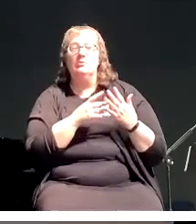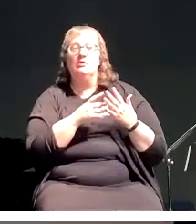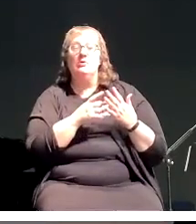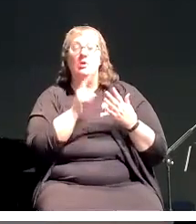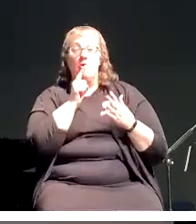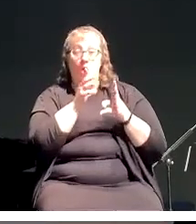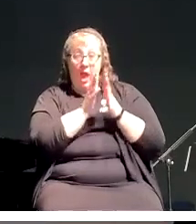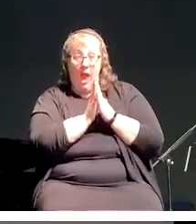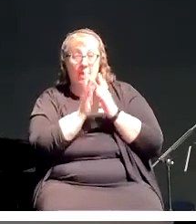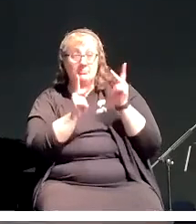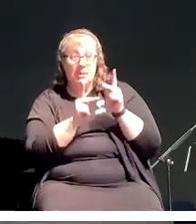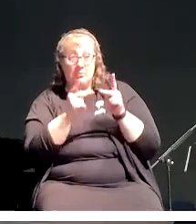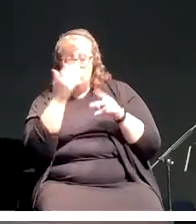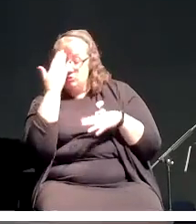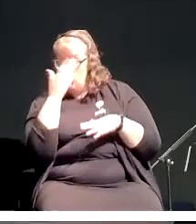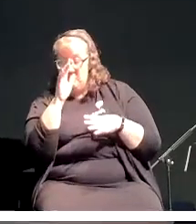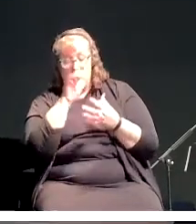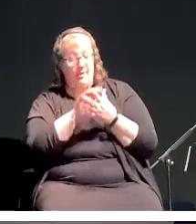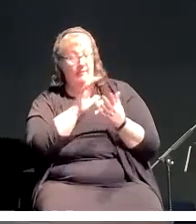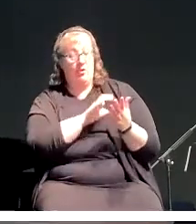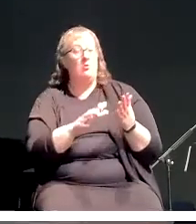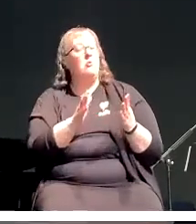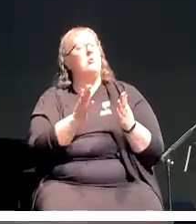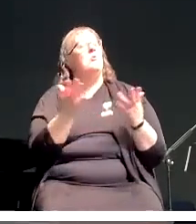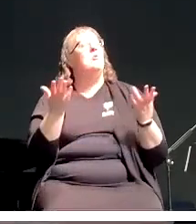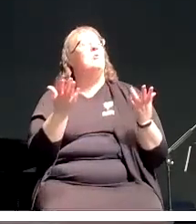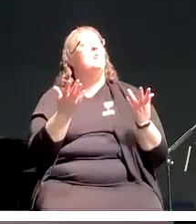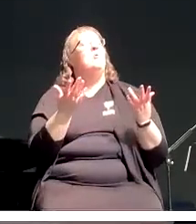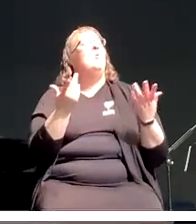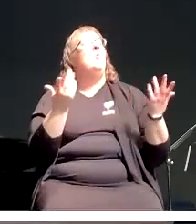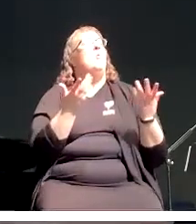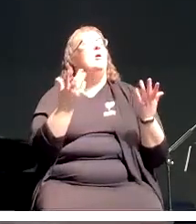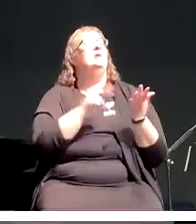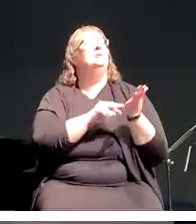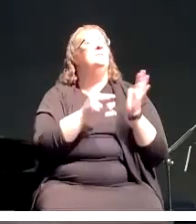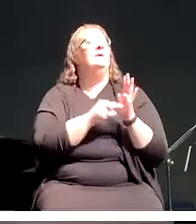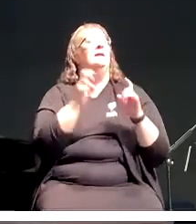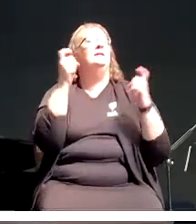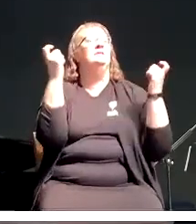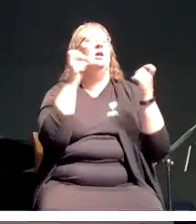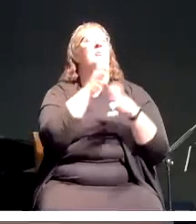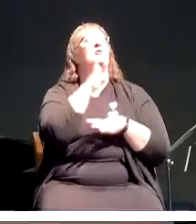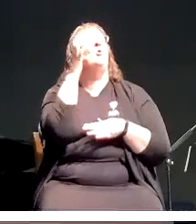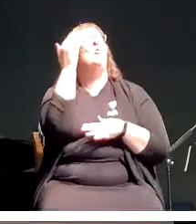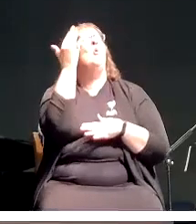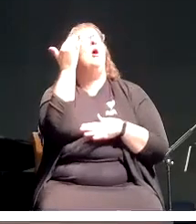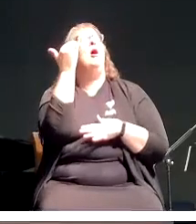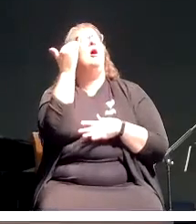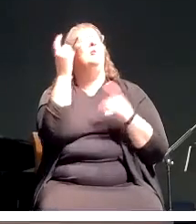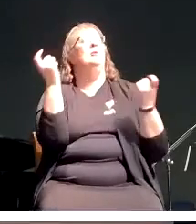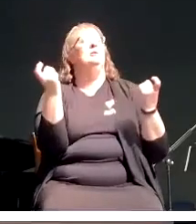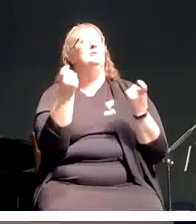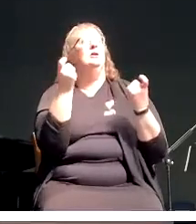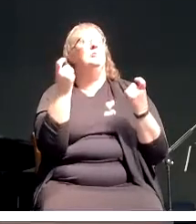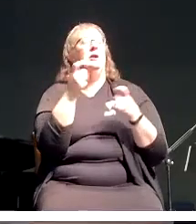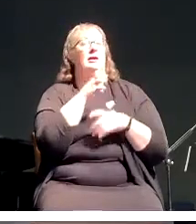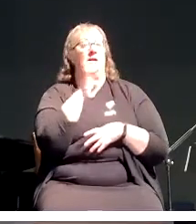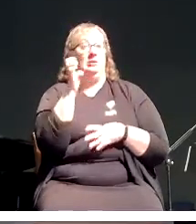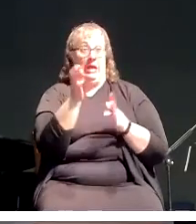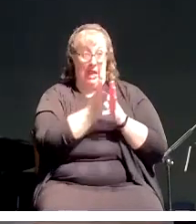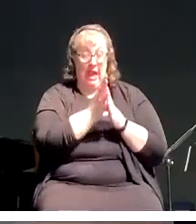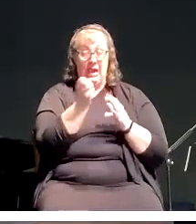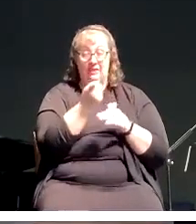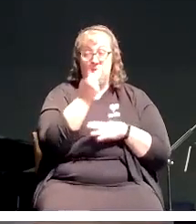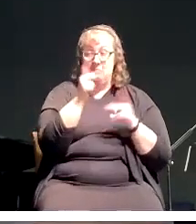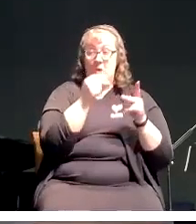and ask people that do not believe in Christ, you ask them, what does it mean to celebrate Easter? Why do we celebrate Easter? And I did that. I asked a